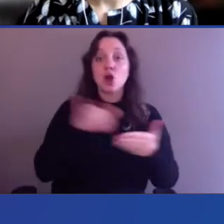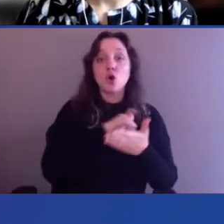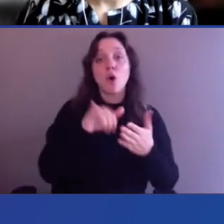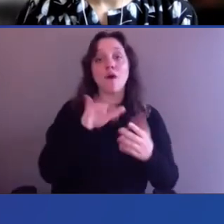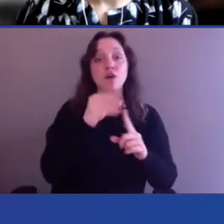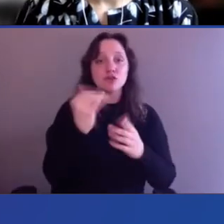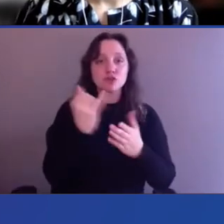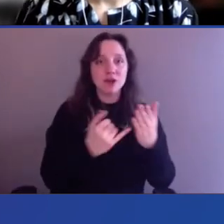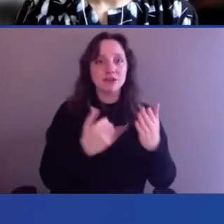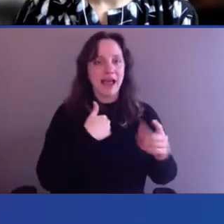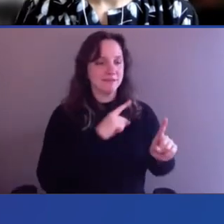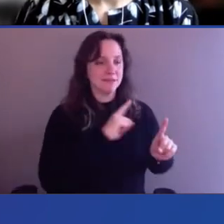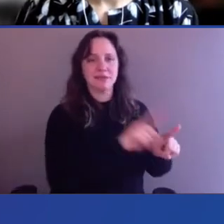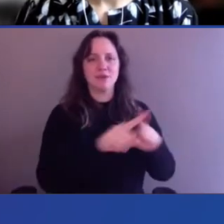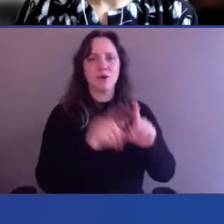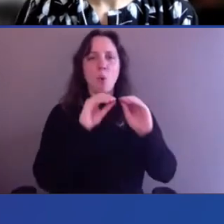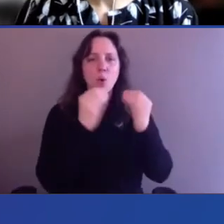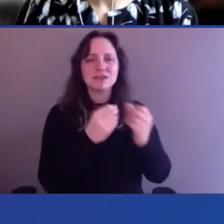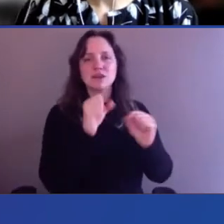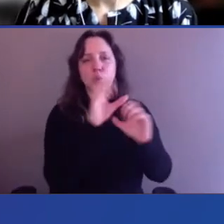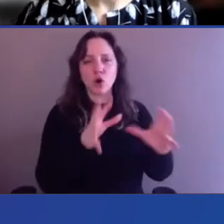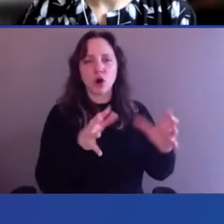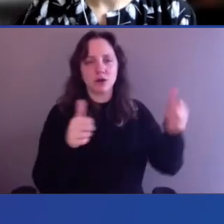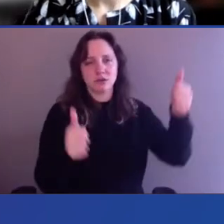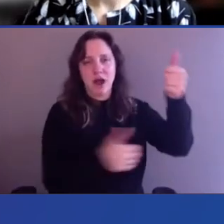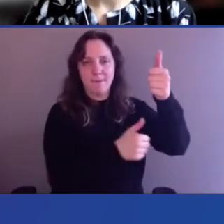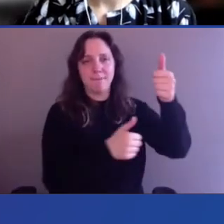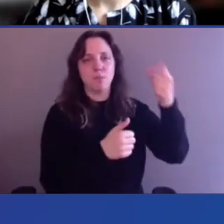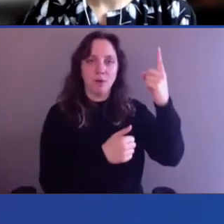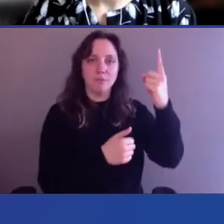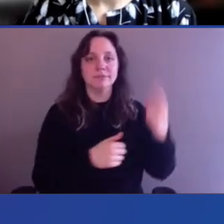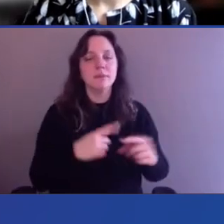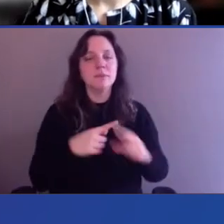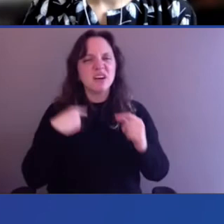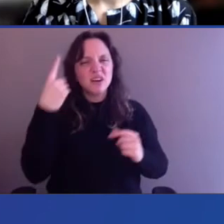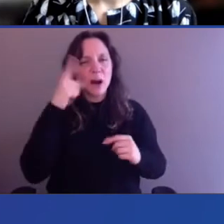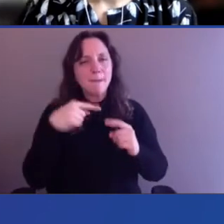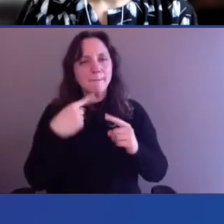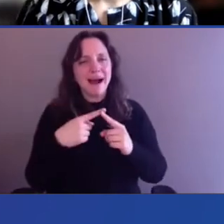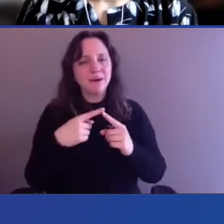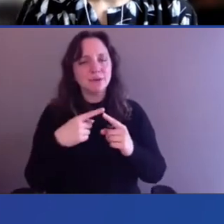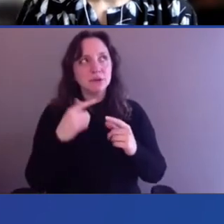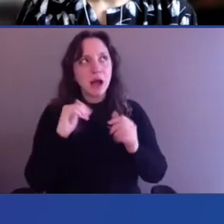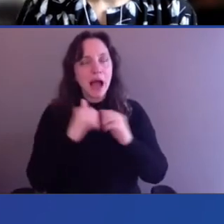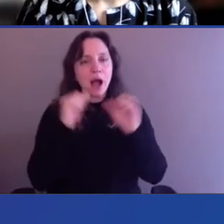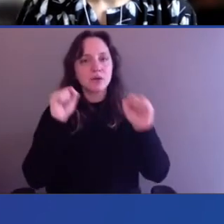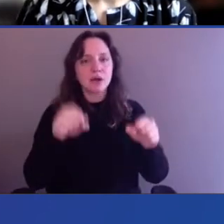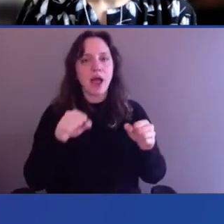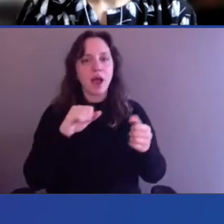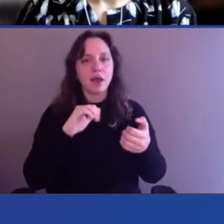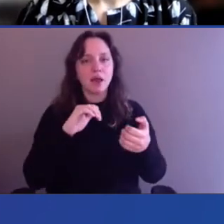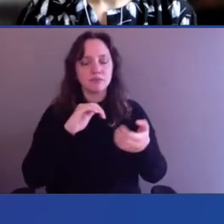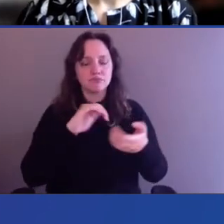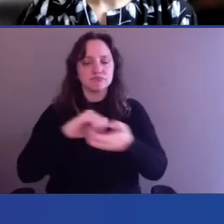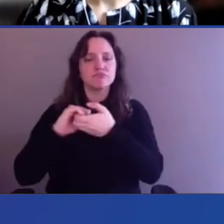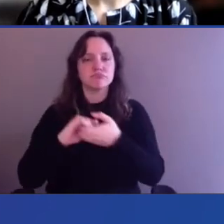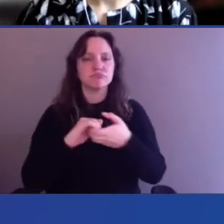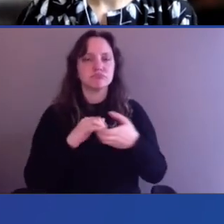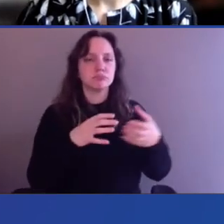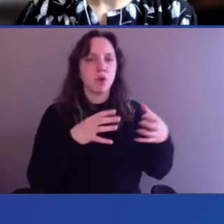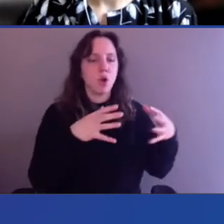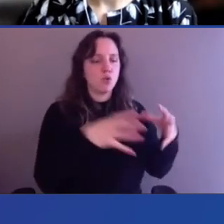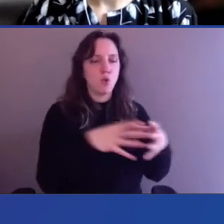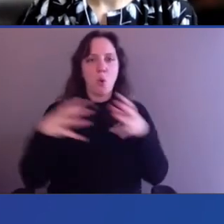and independent artists and cultural workers. What about coalition building across, with